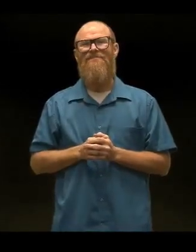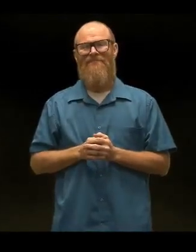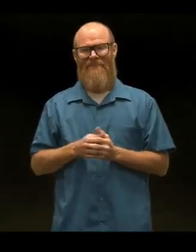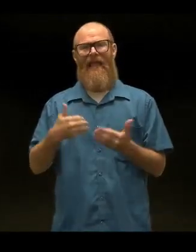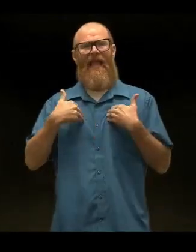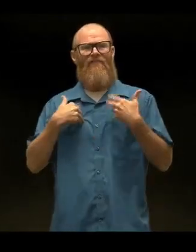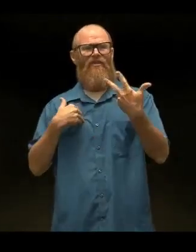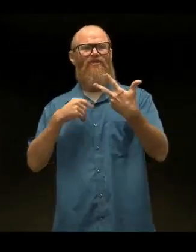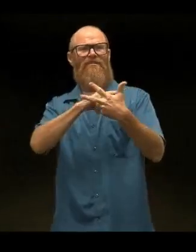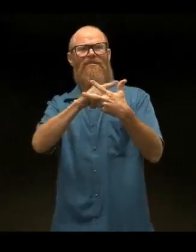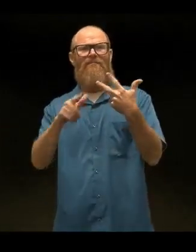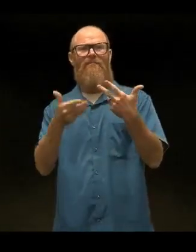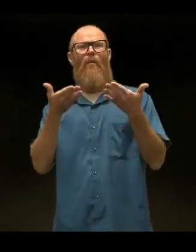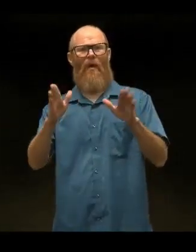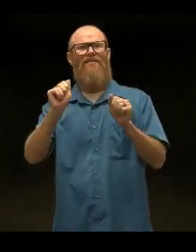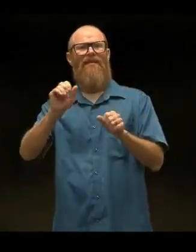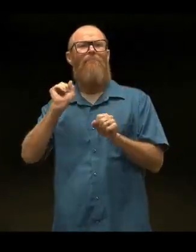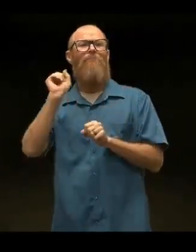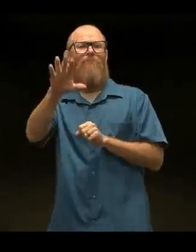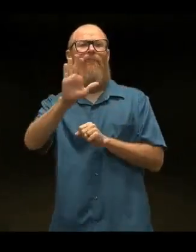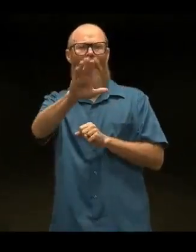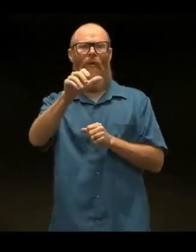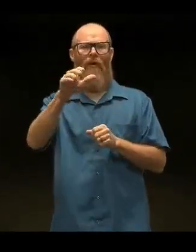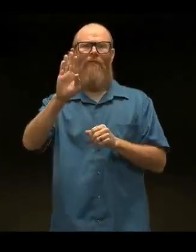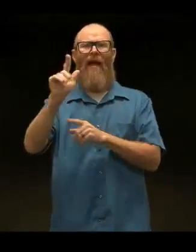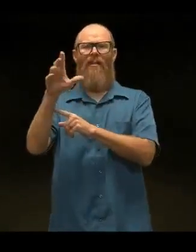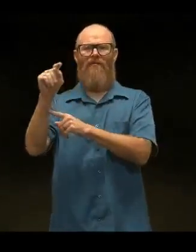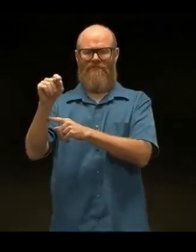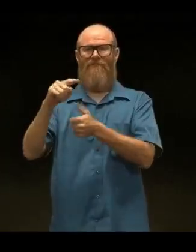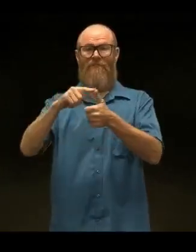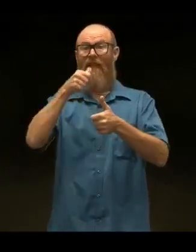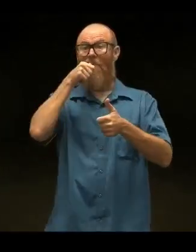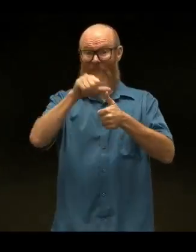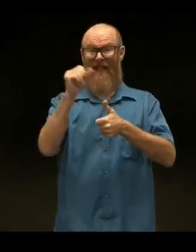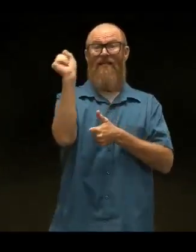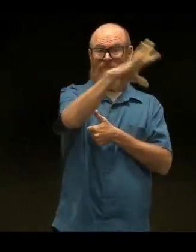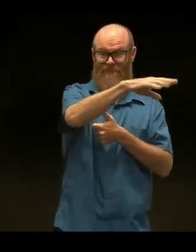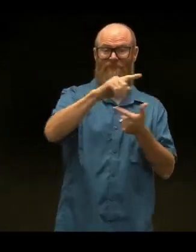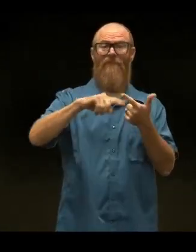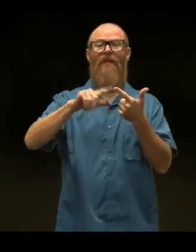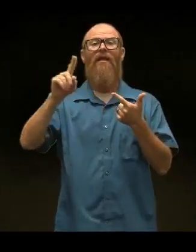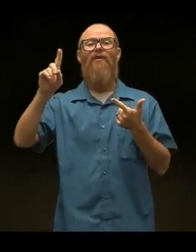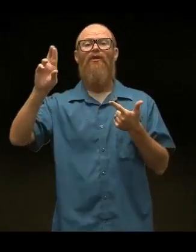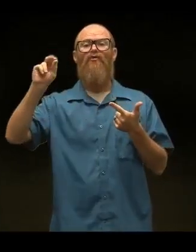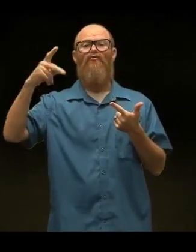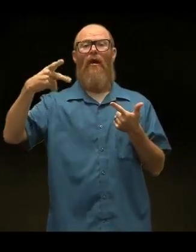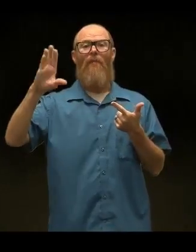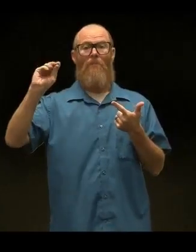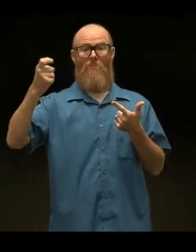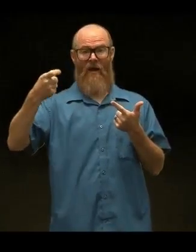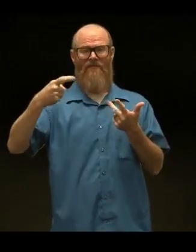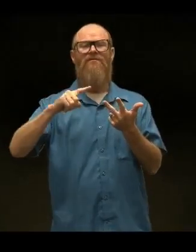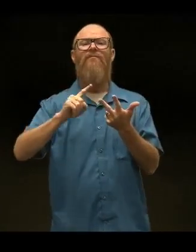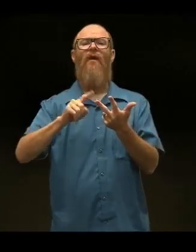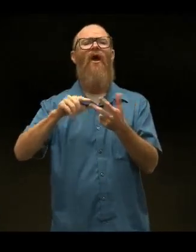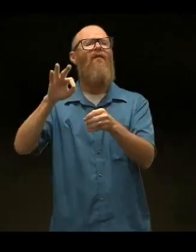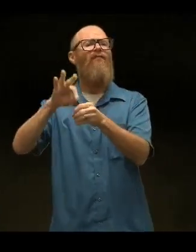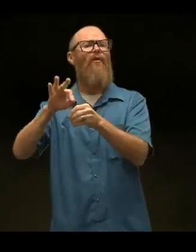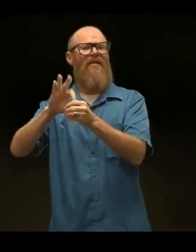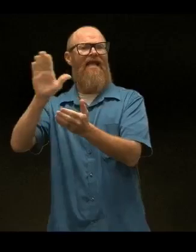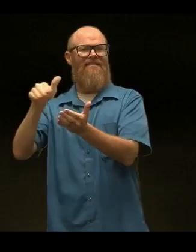There are 3 ways to return your ballot. You can send it in the mail, drop it in a ballot drop box, or take it to a vote